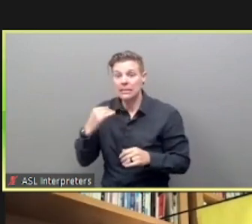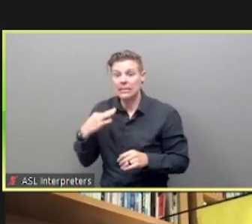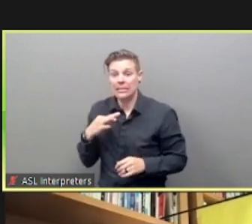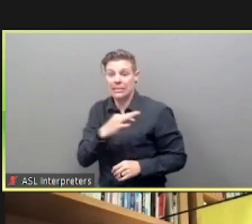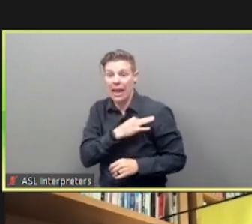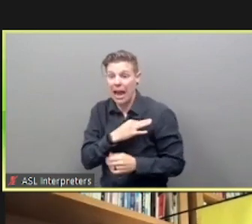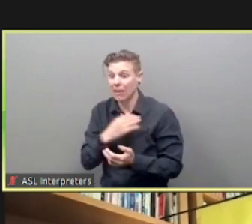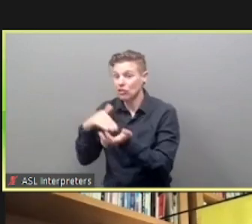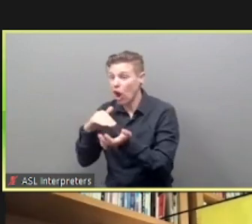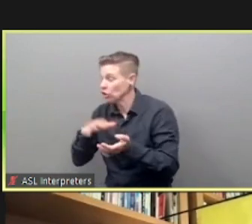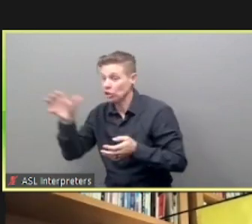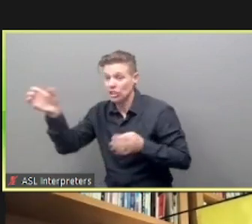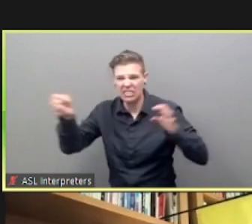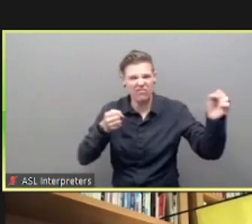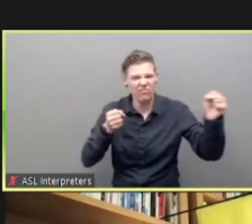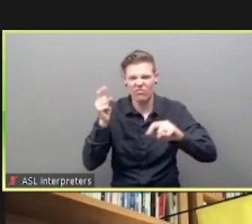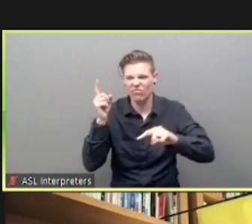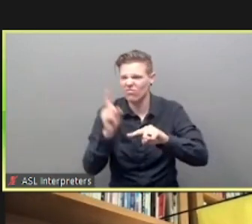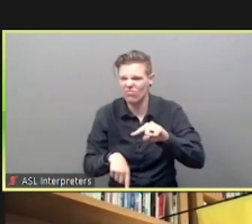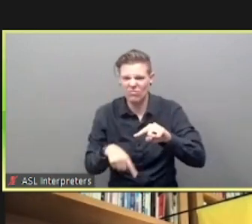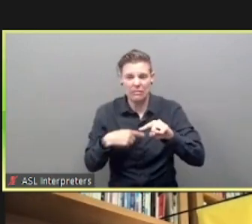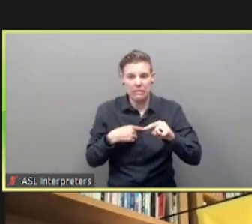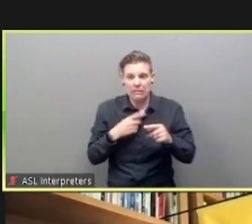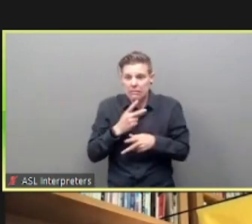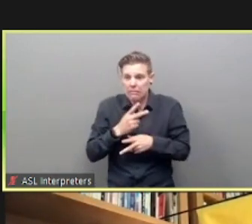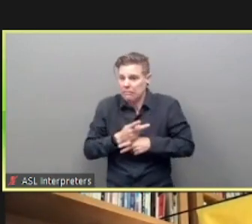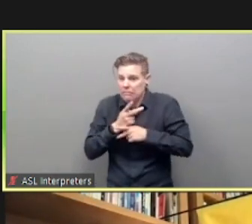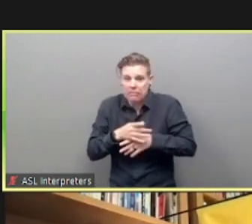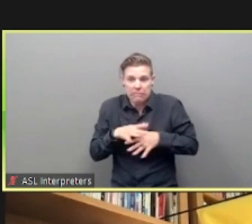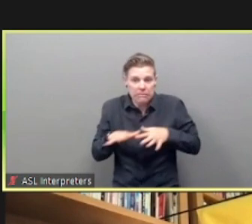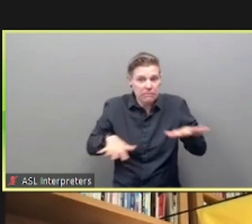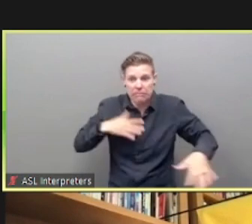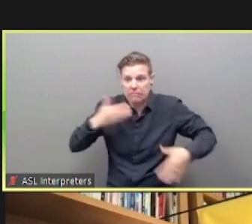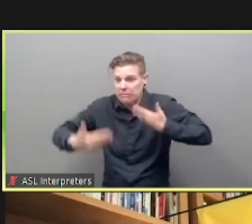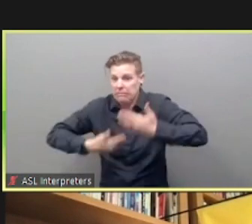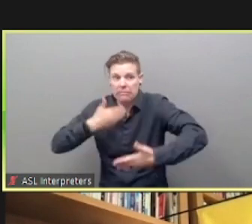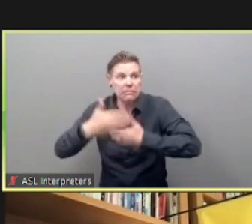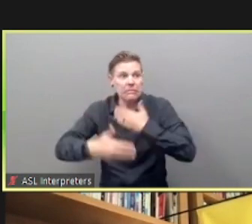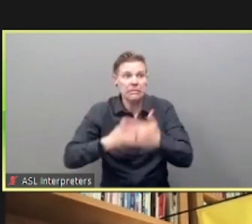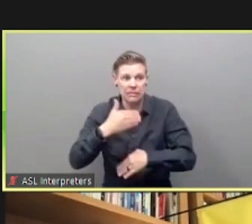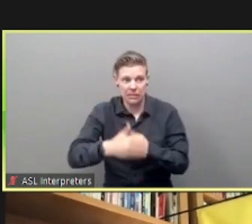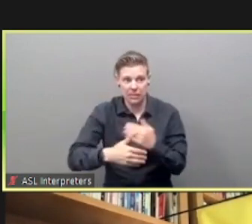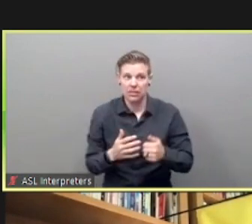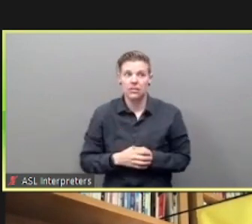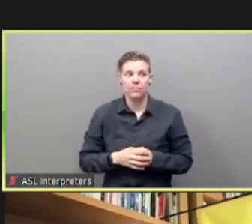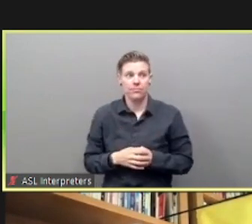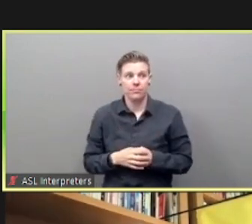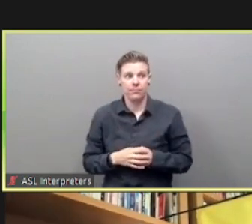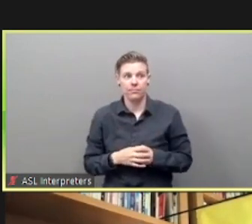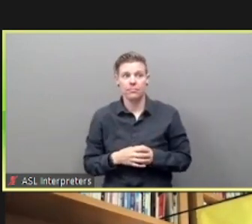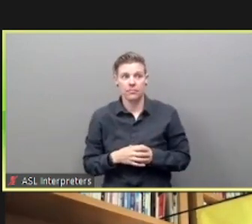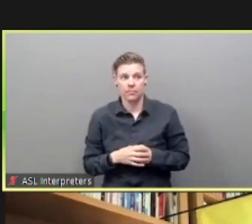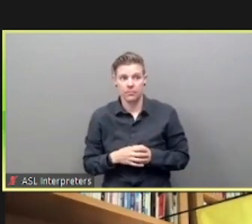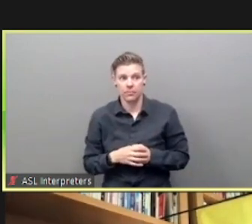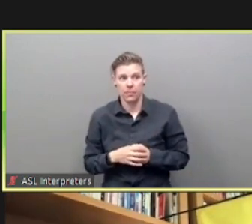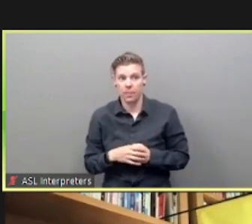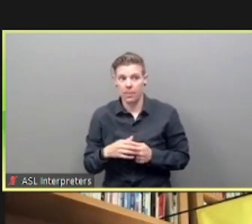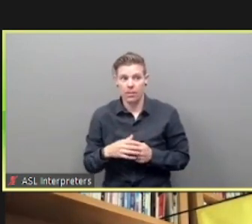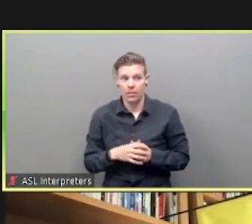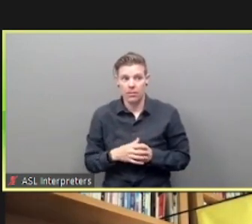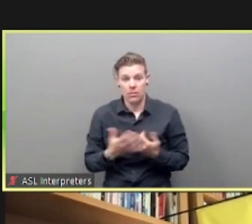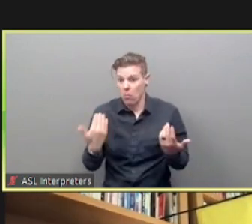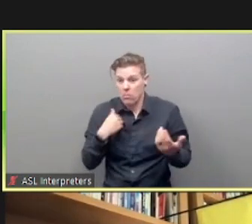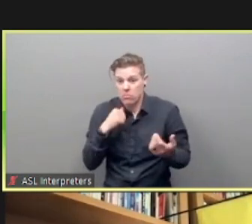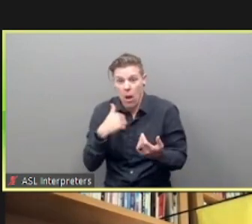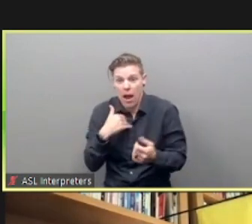of patients, and tiered staffing, that right now we don't have people, healthcare workers